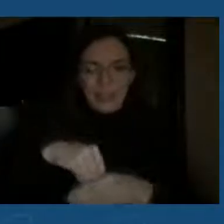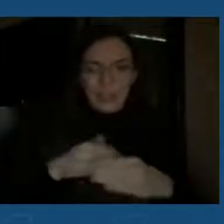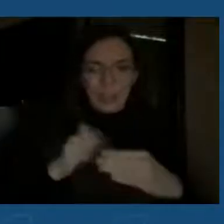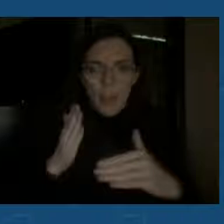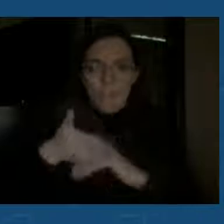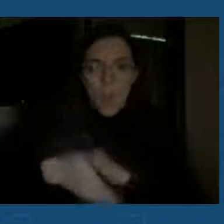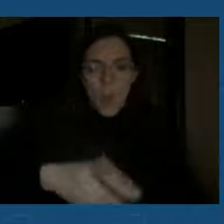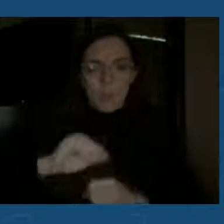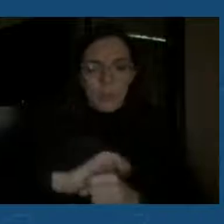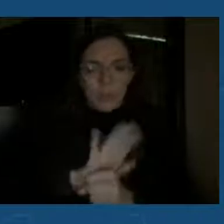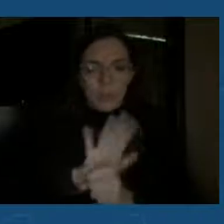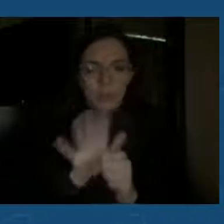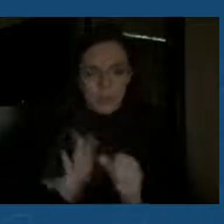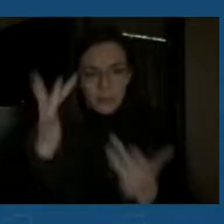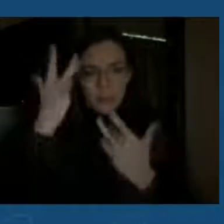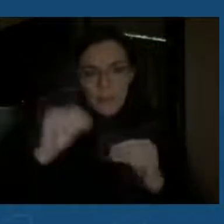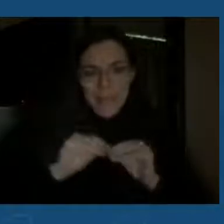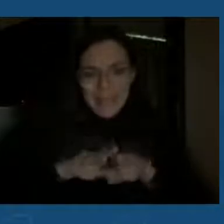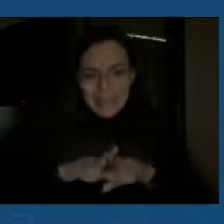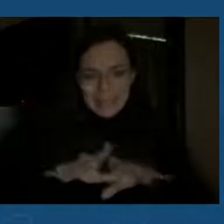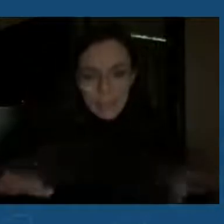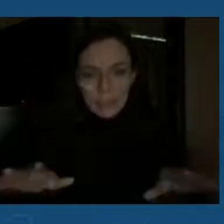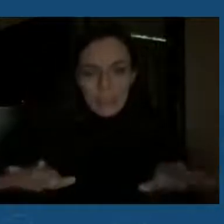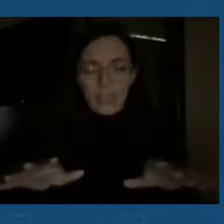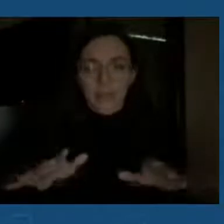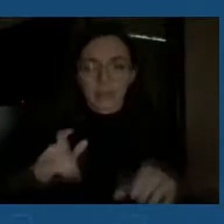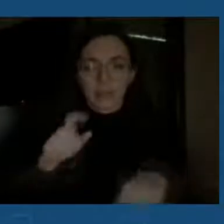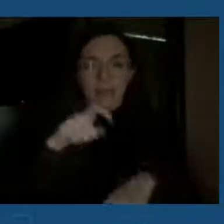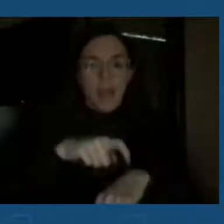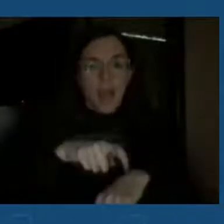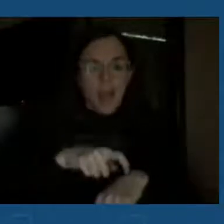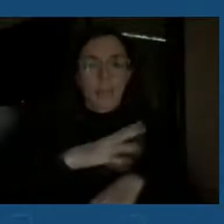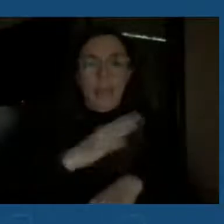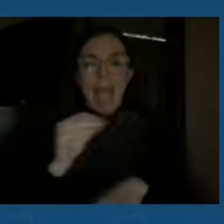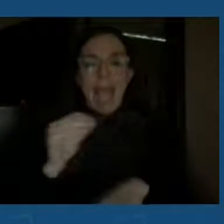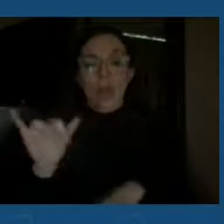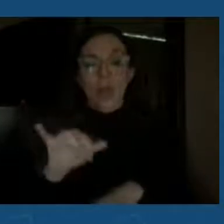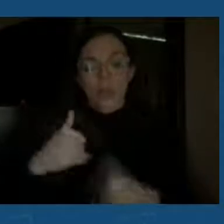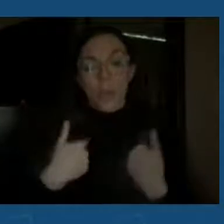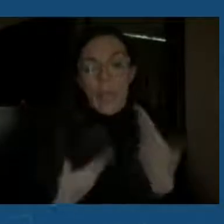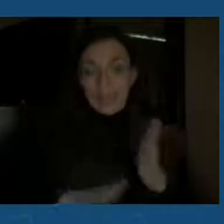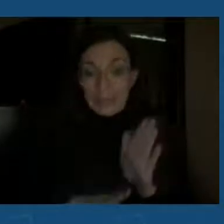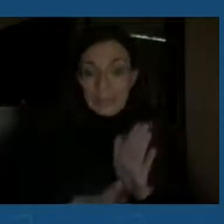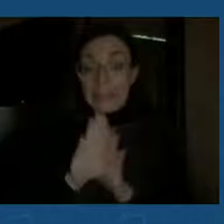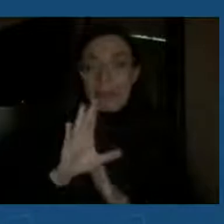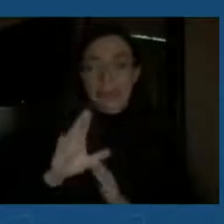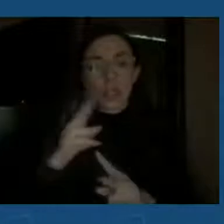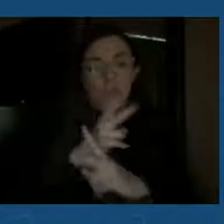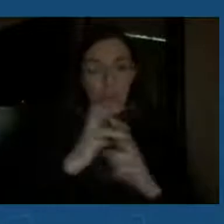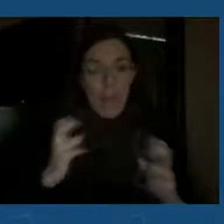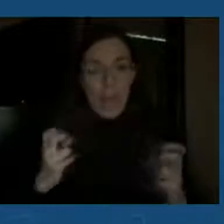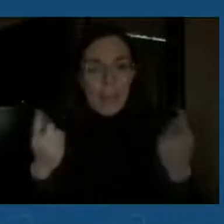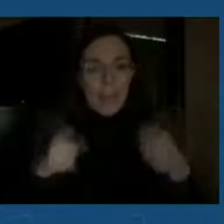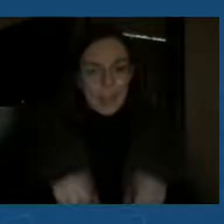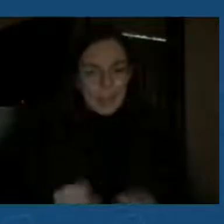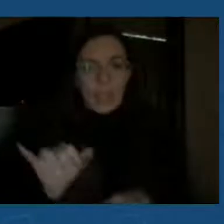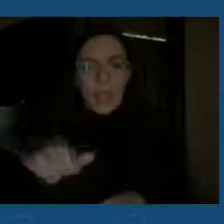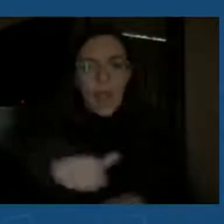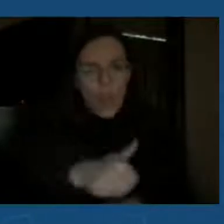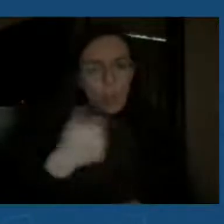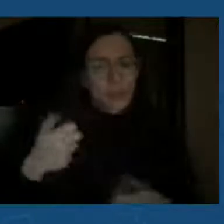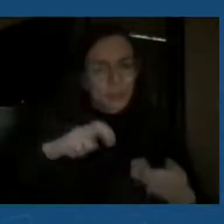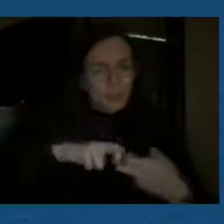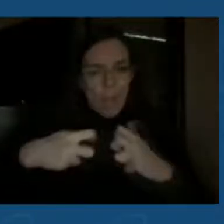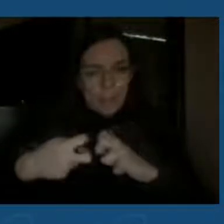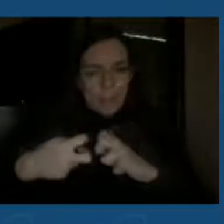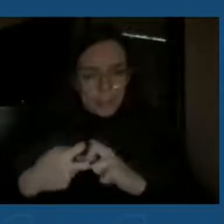post-pandemic, almost post-pandemic time when also we have spikes in crime and other issues that, some of the root causes of crime